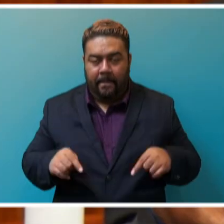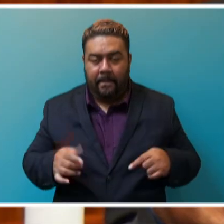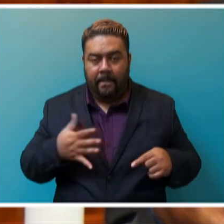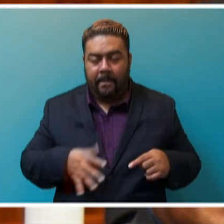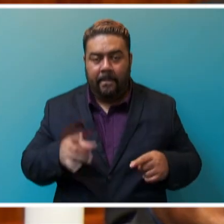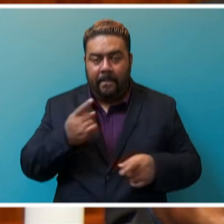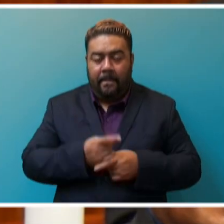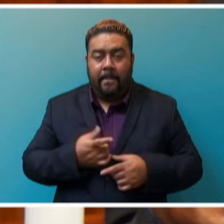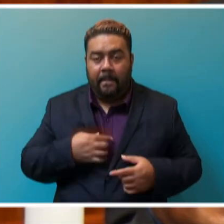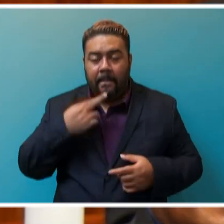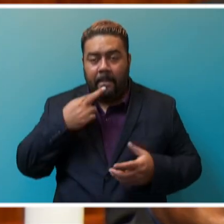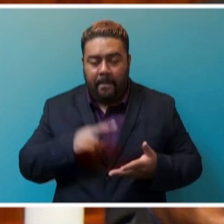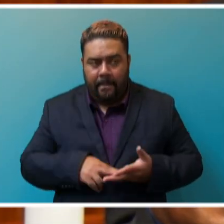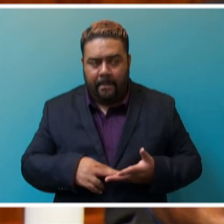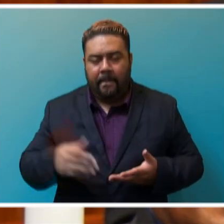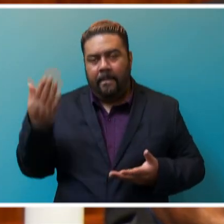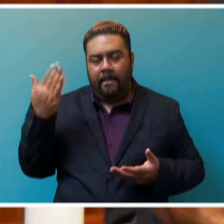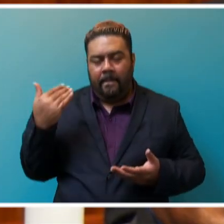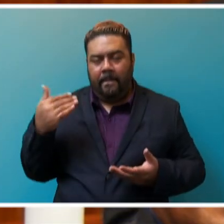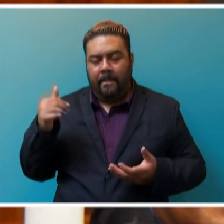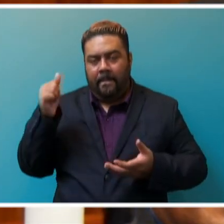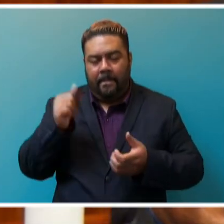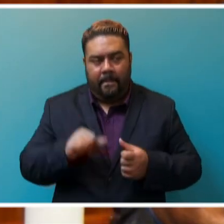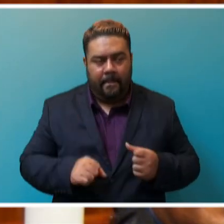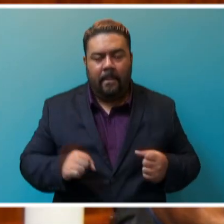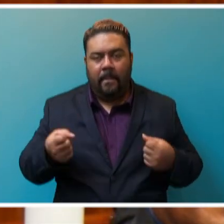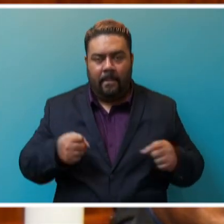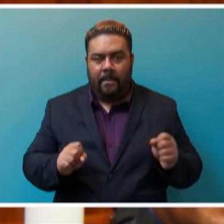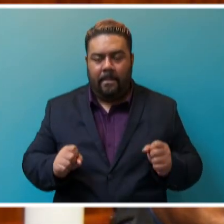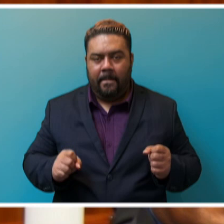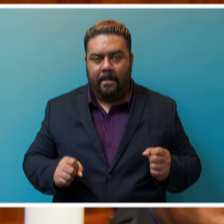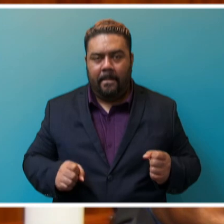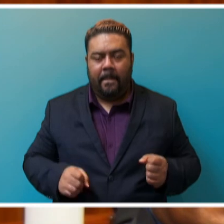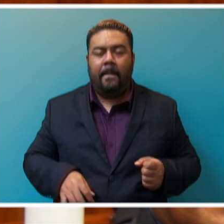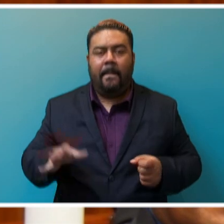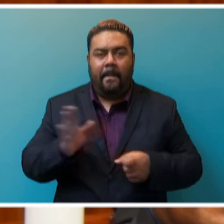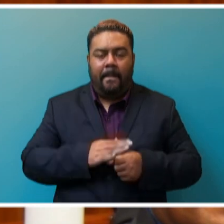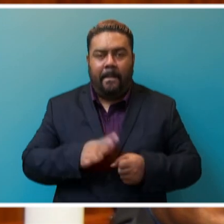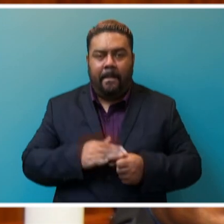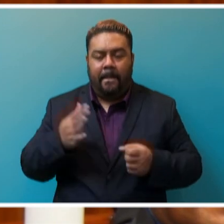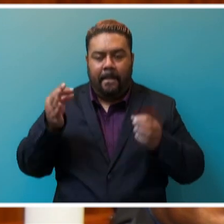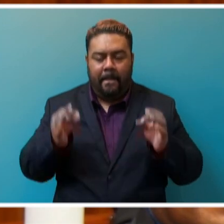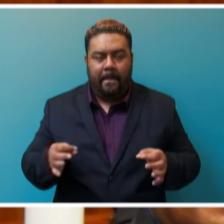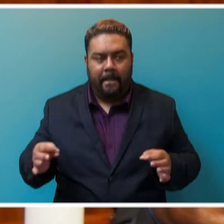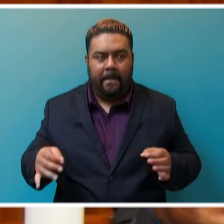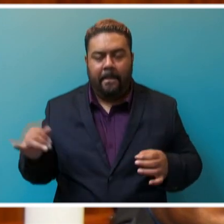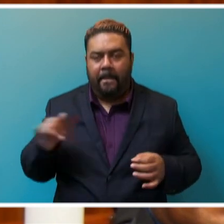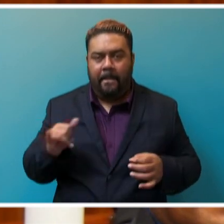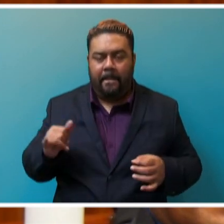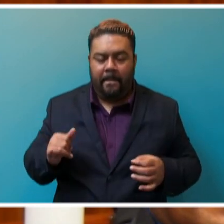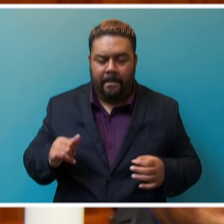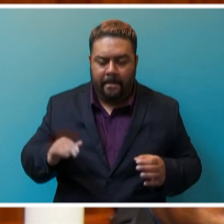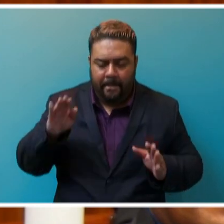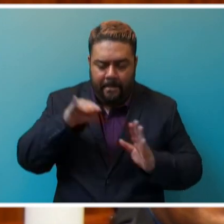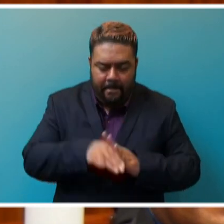put on record that the previous administration implemented strategies and made decisions which served only to demoralize